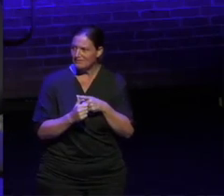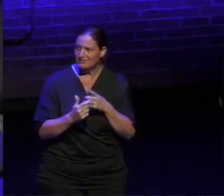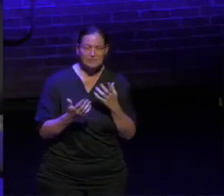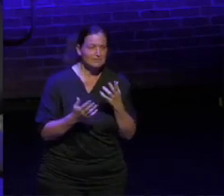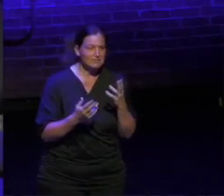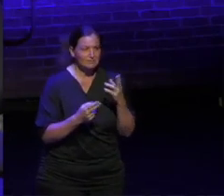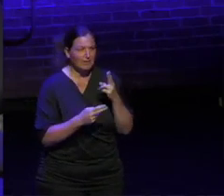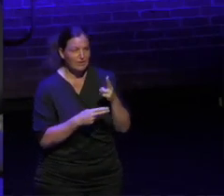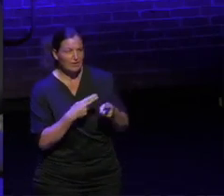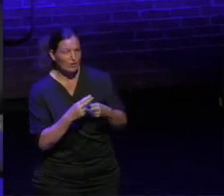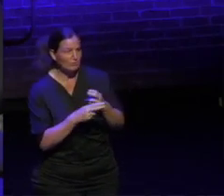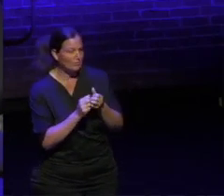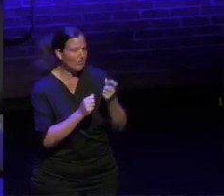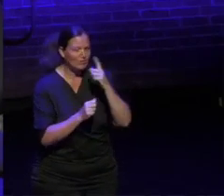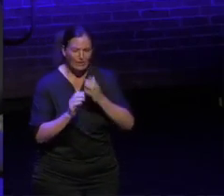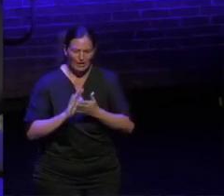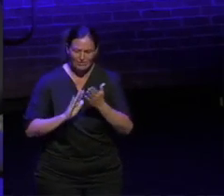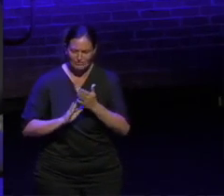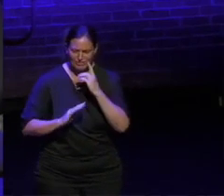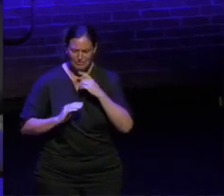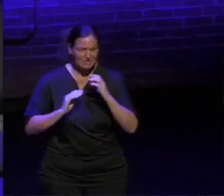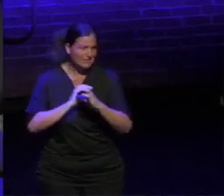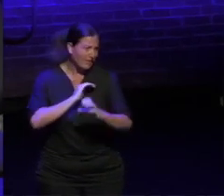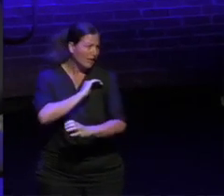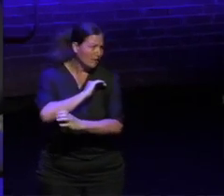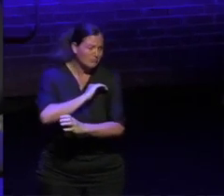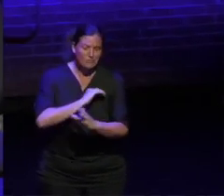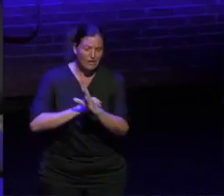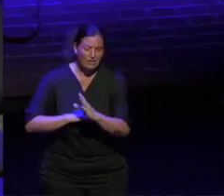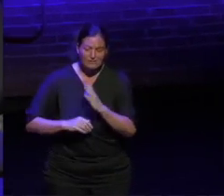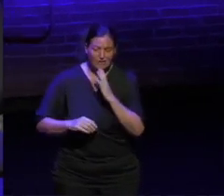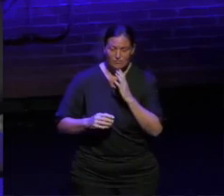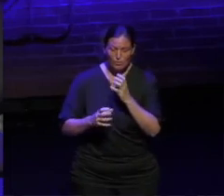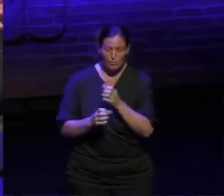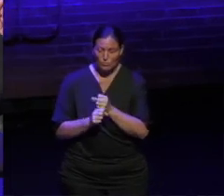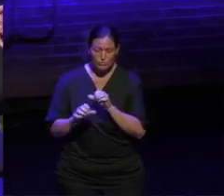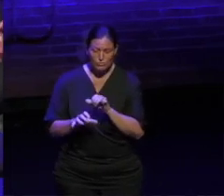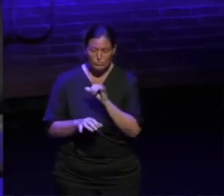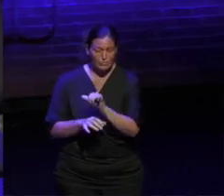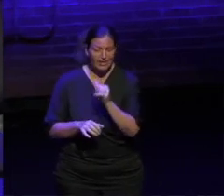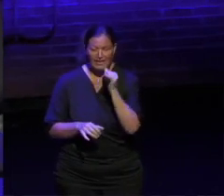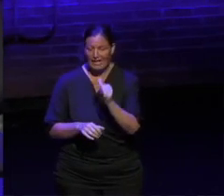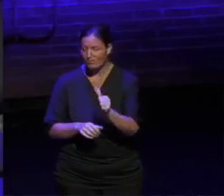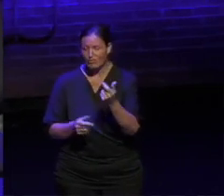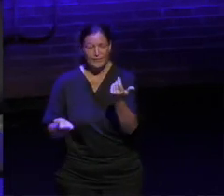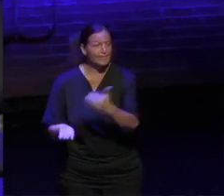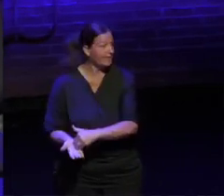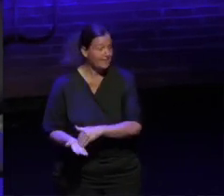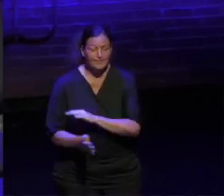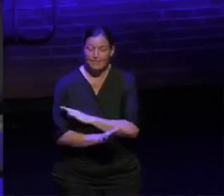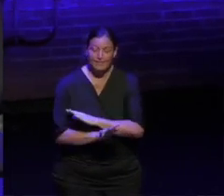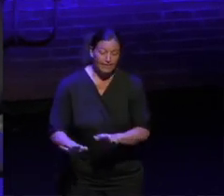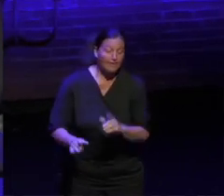be with you. I ran for city council in Cambridge, and I never, ever want to do this ever again. So